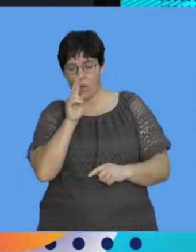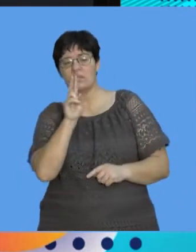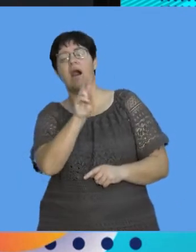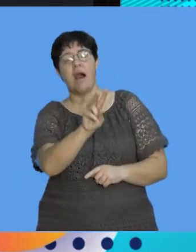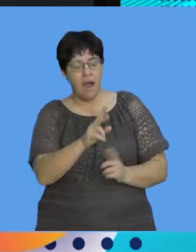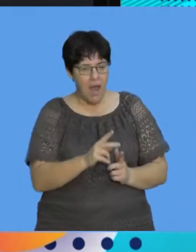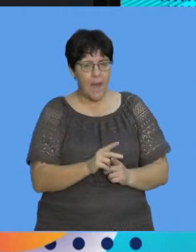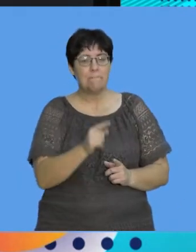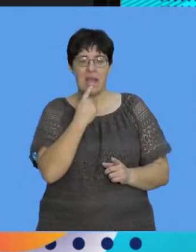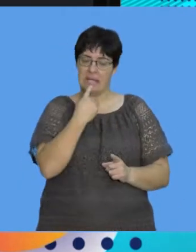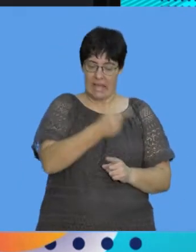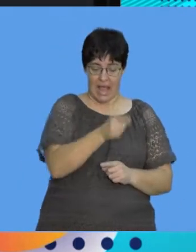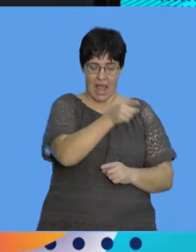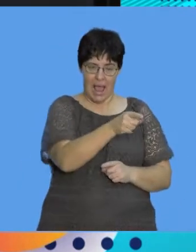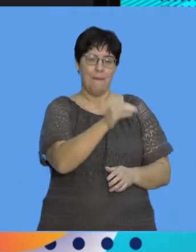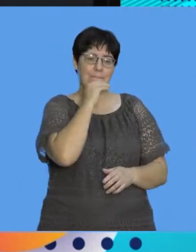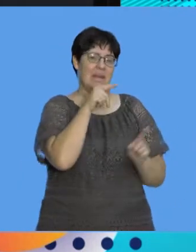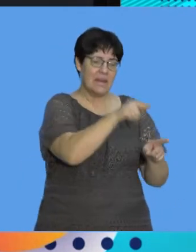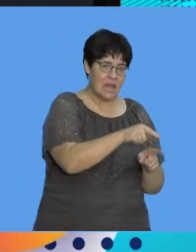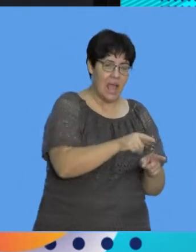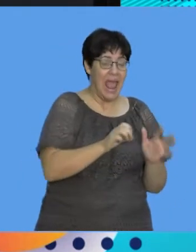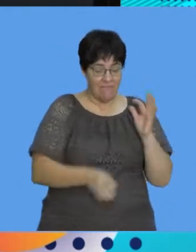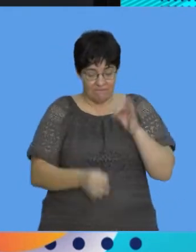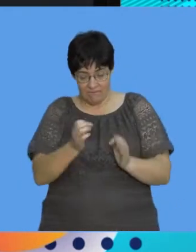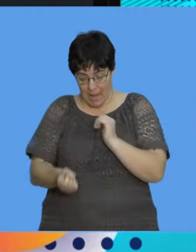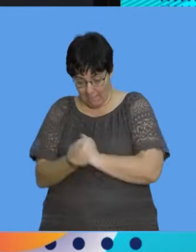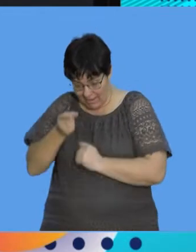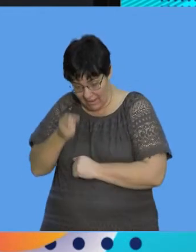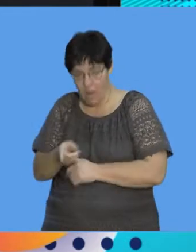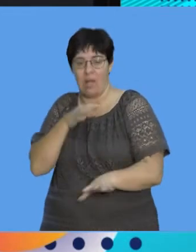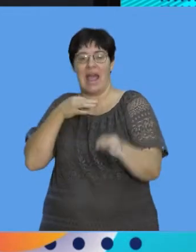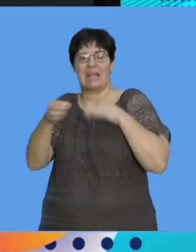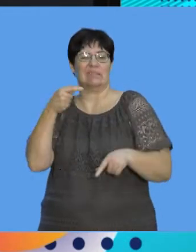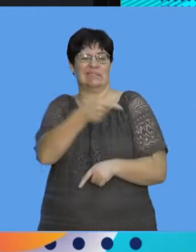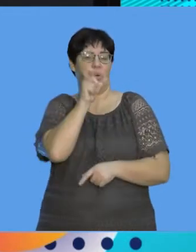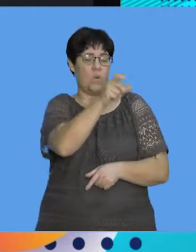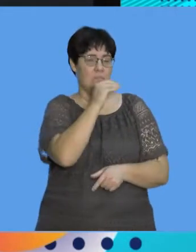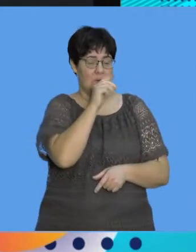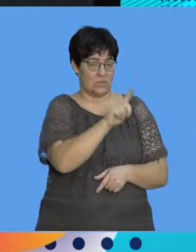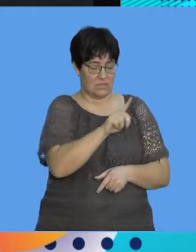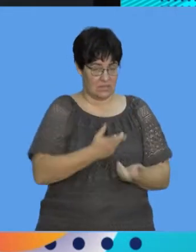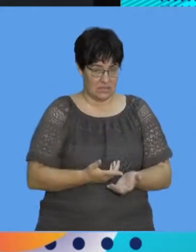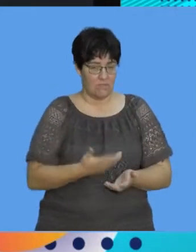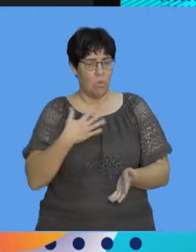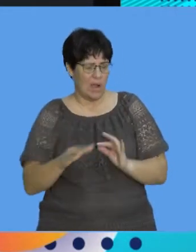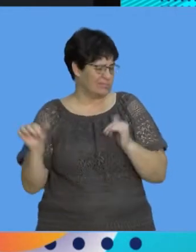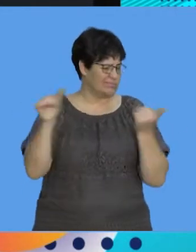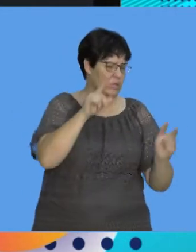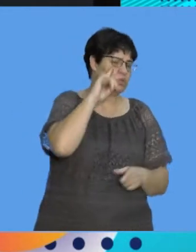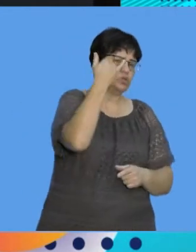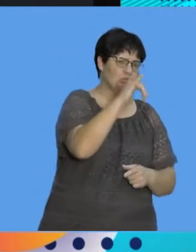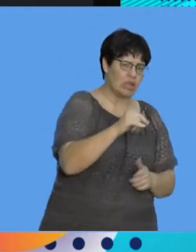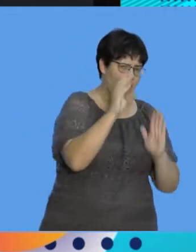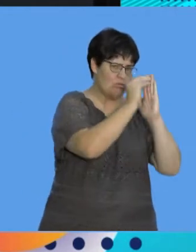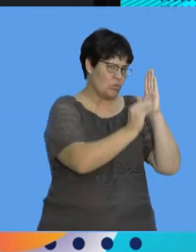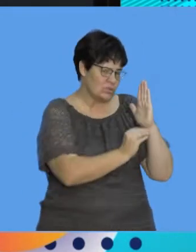going to mention the definition when we get to each of the sections. So if you want to go back or you check in the notes,